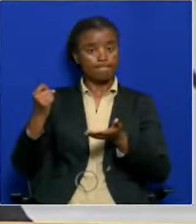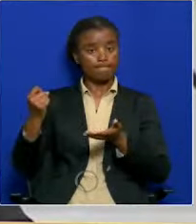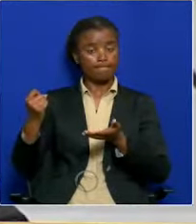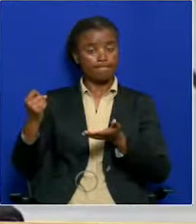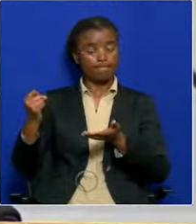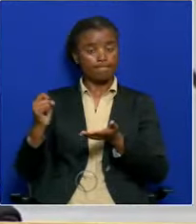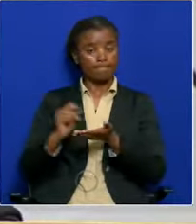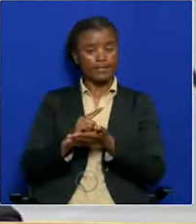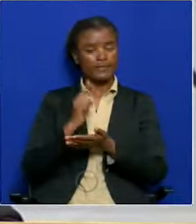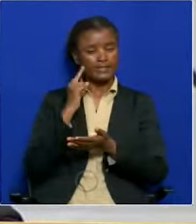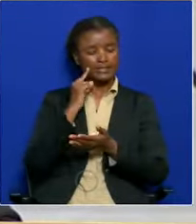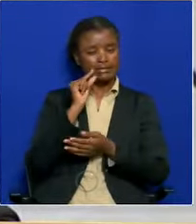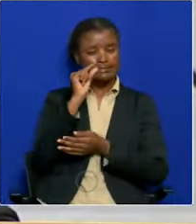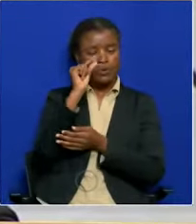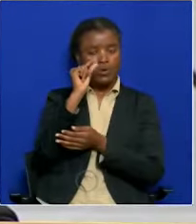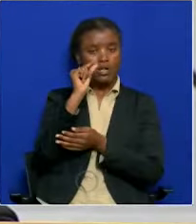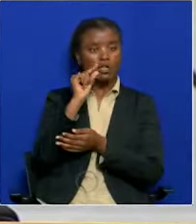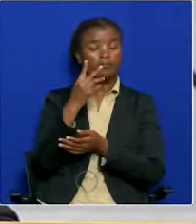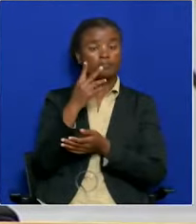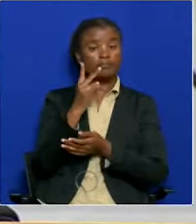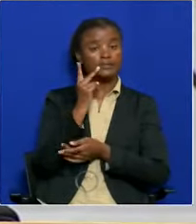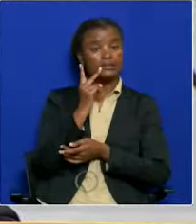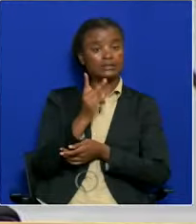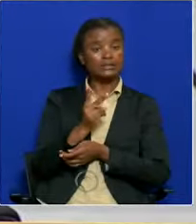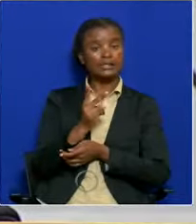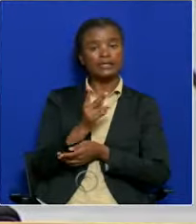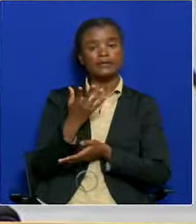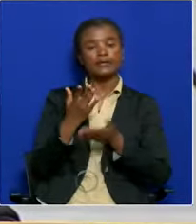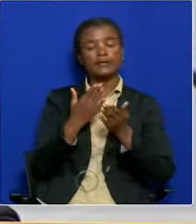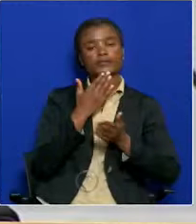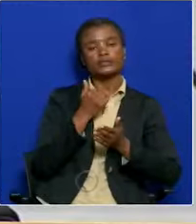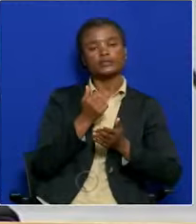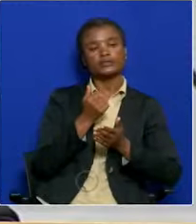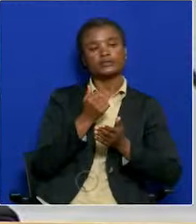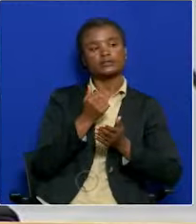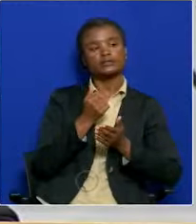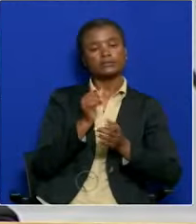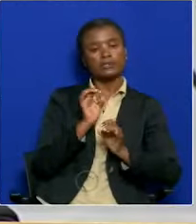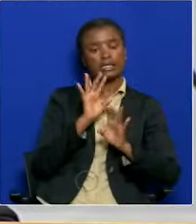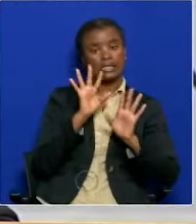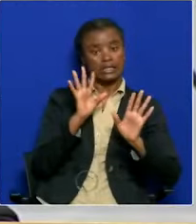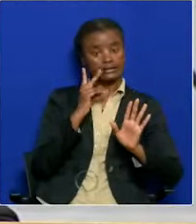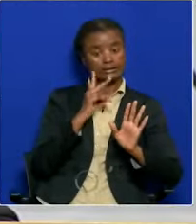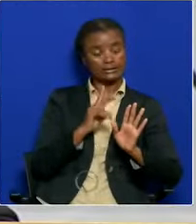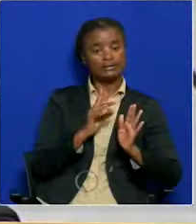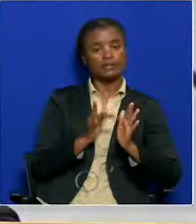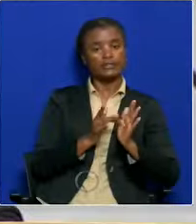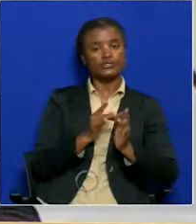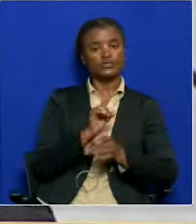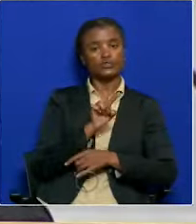them, please go to page 116.